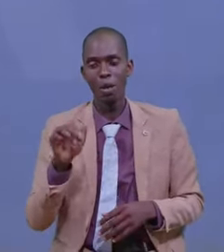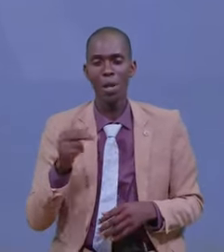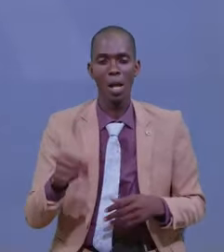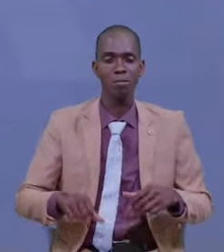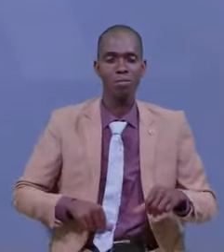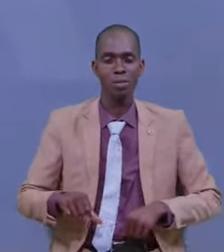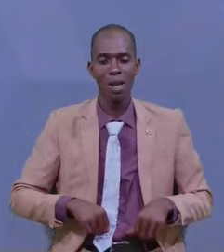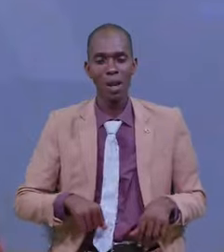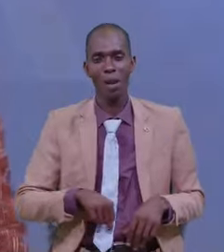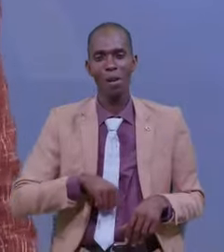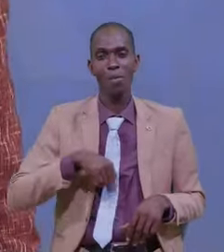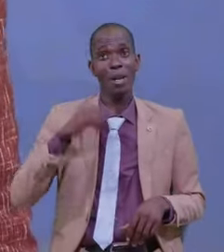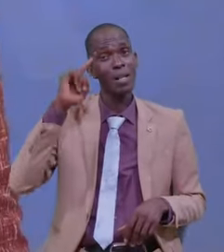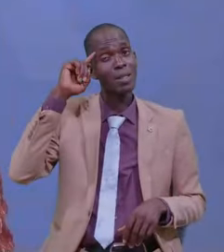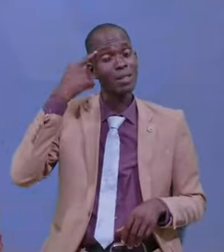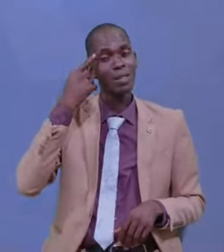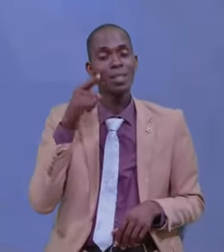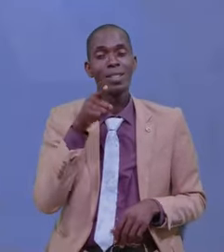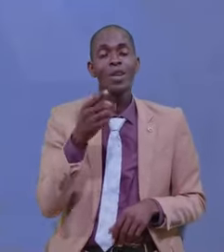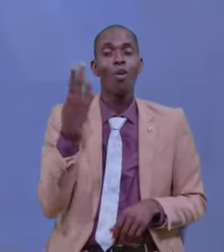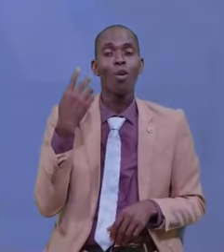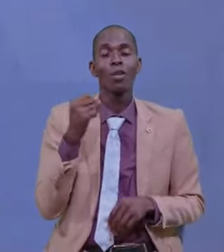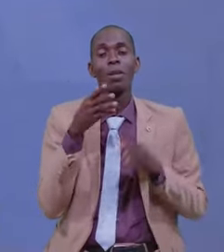he thought it was himself.